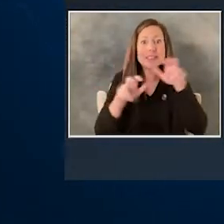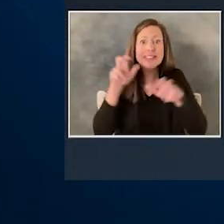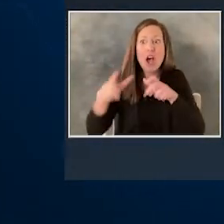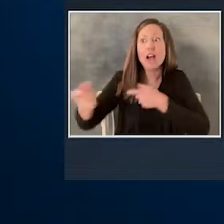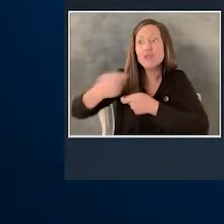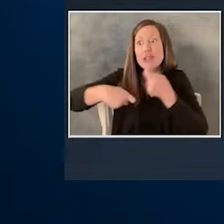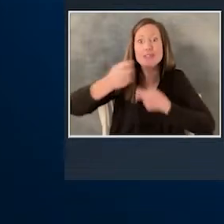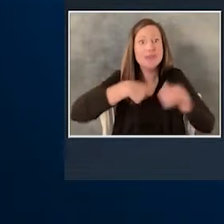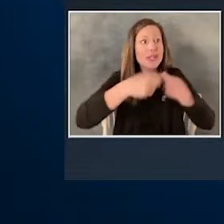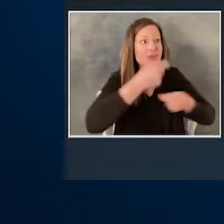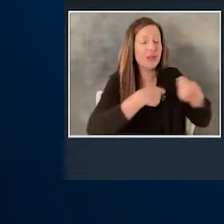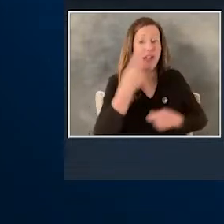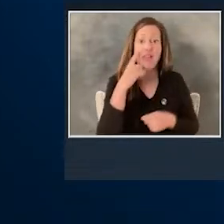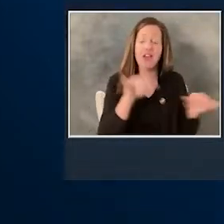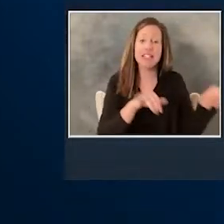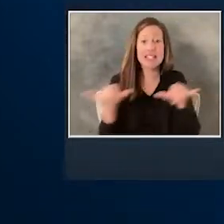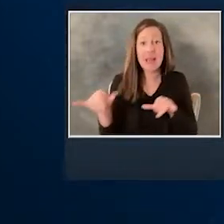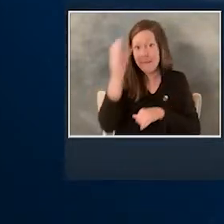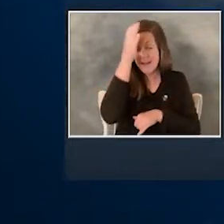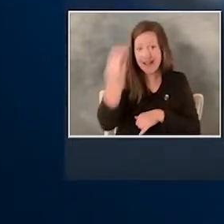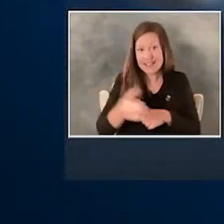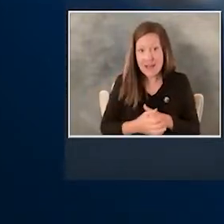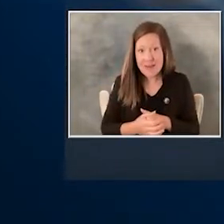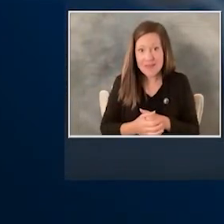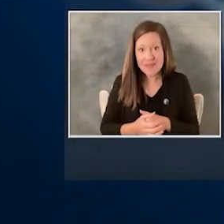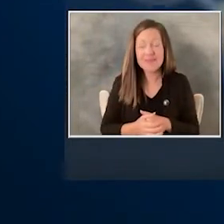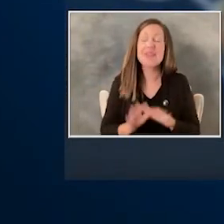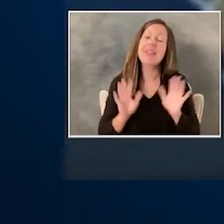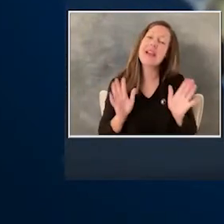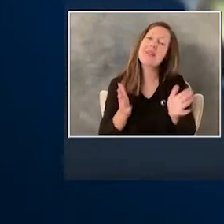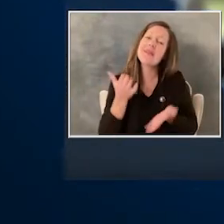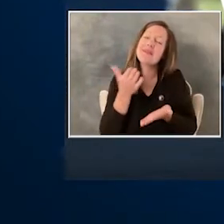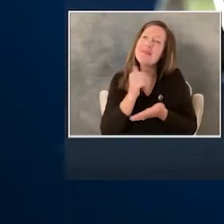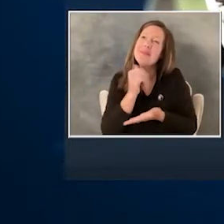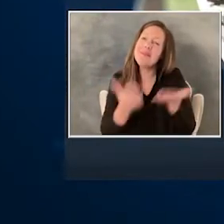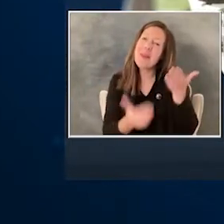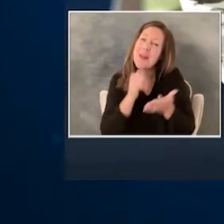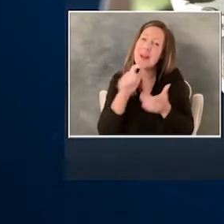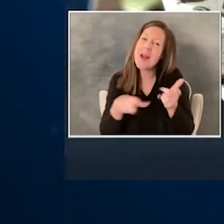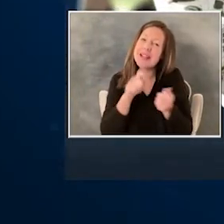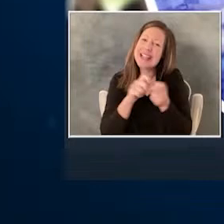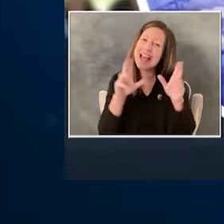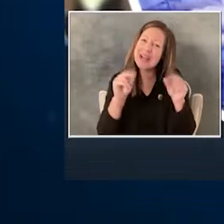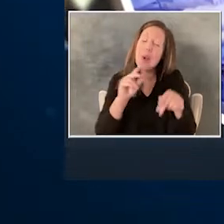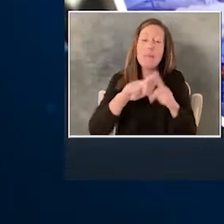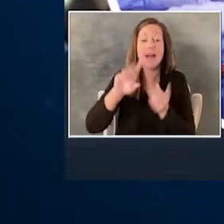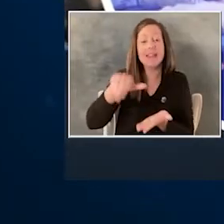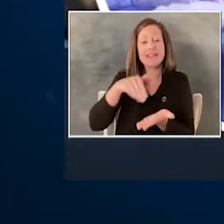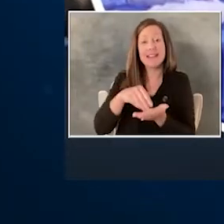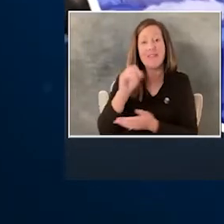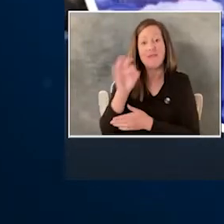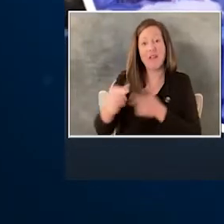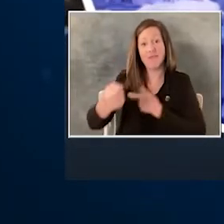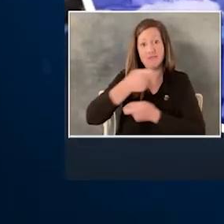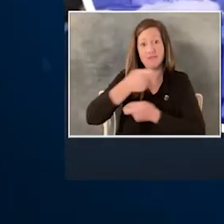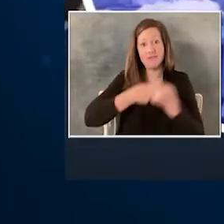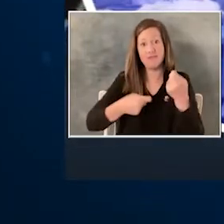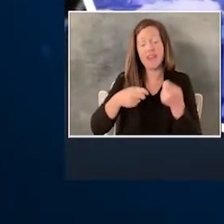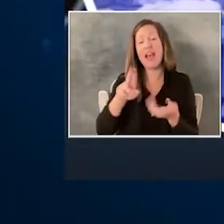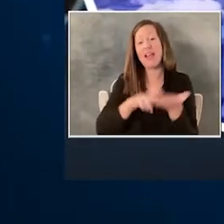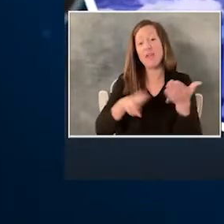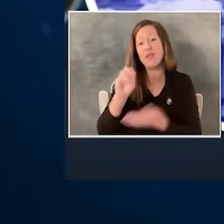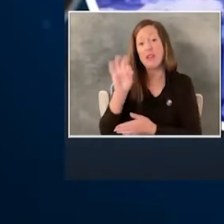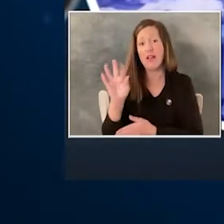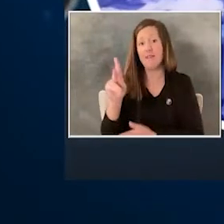exchange, which it really is. Well, maybe not quite, but through the Center of Transplantation at the University of Kansas Health System,